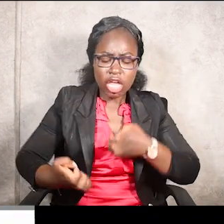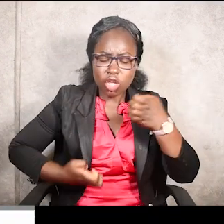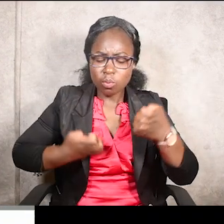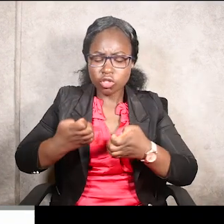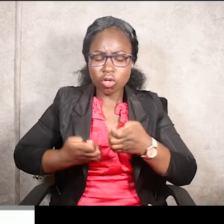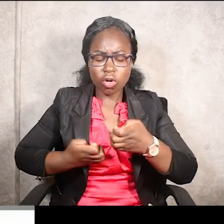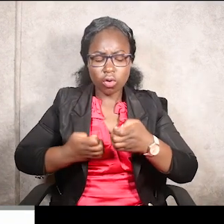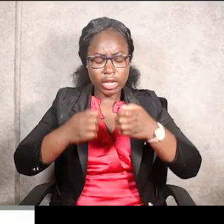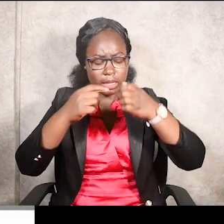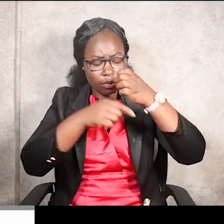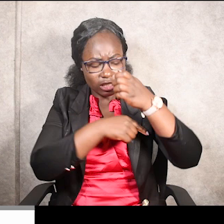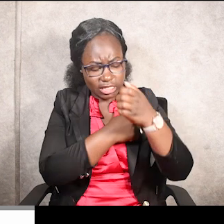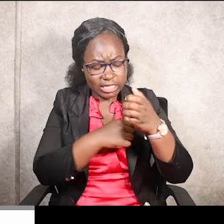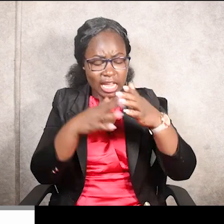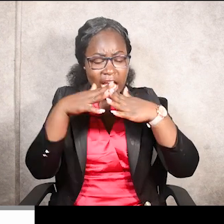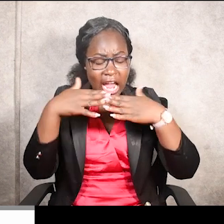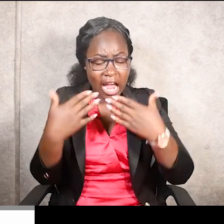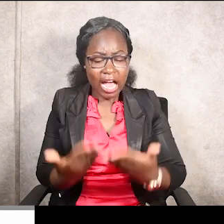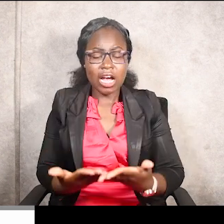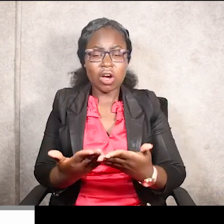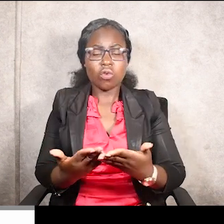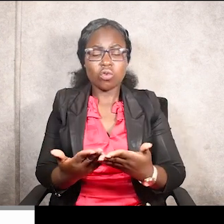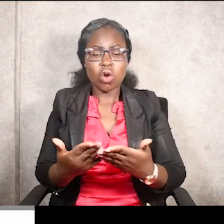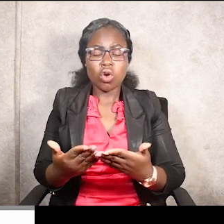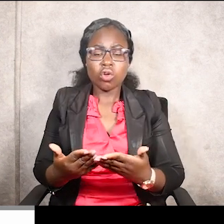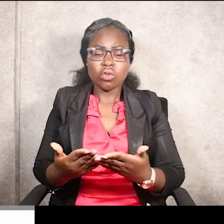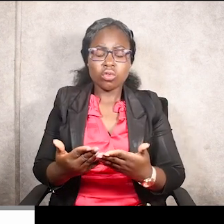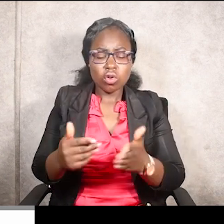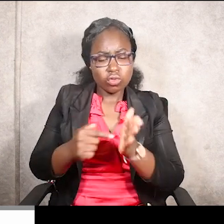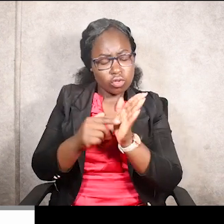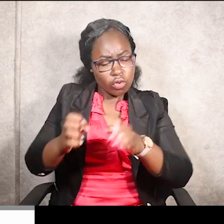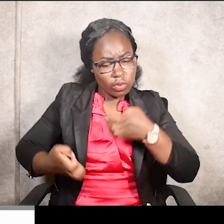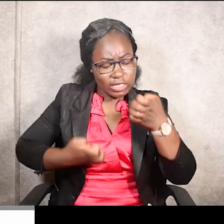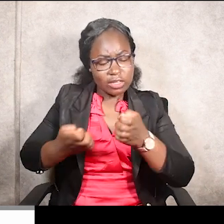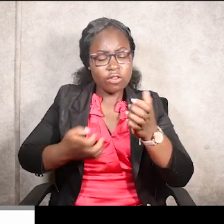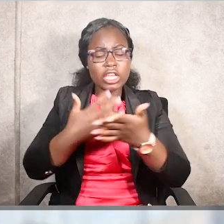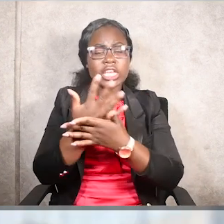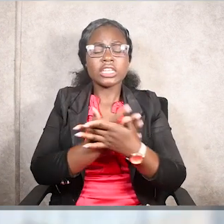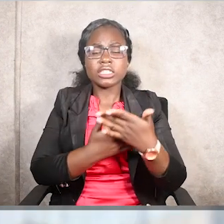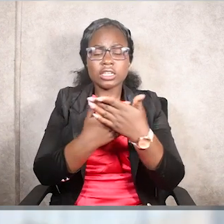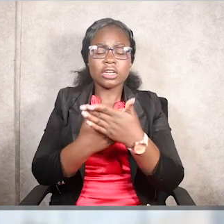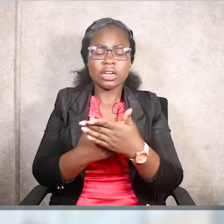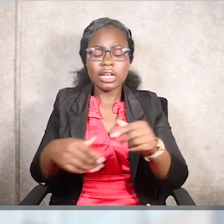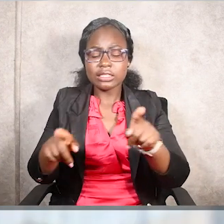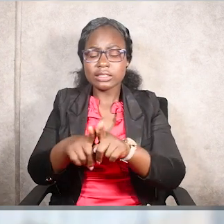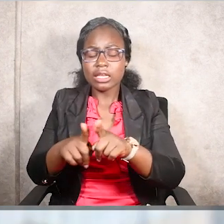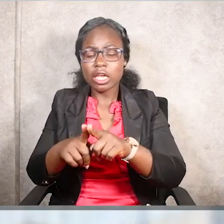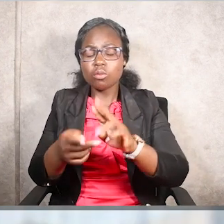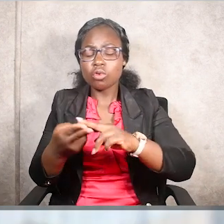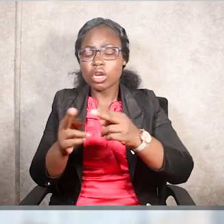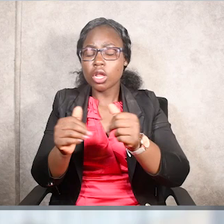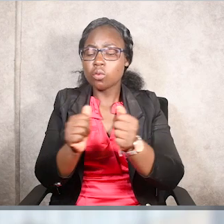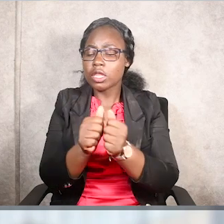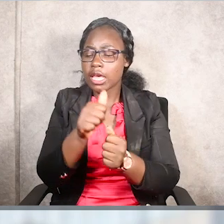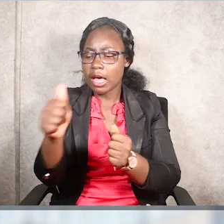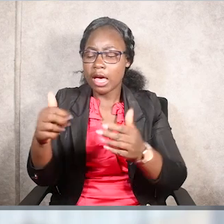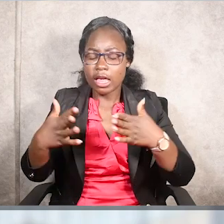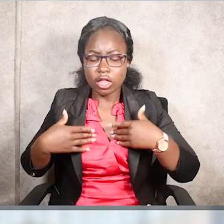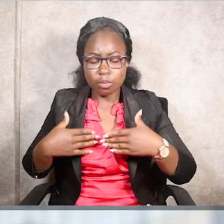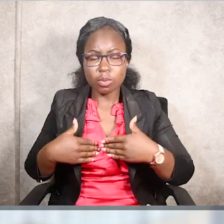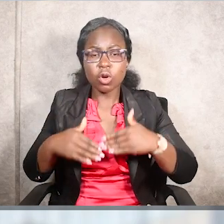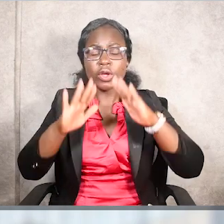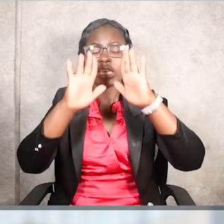intelligence, how you're able to self-regulate, how your emotions interact with your intellect, even as you relate with other people,